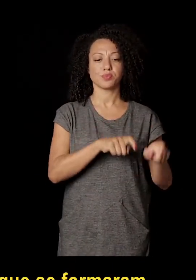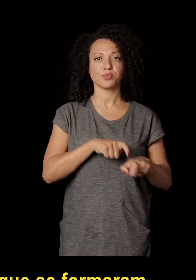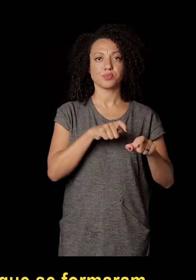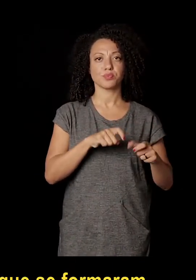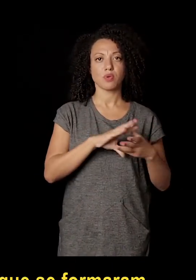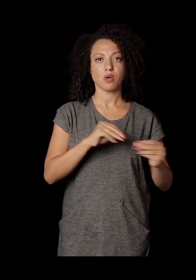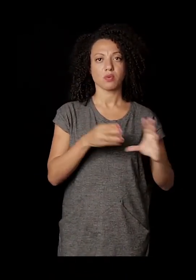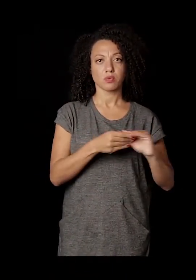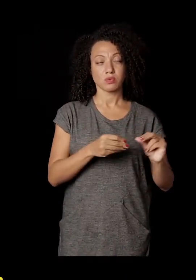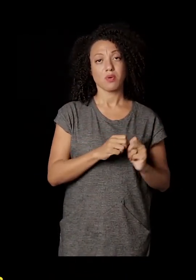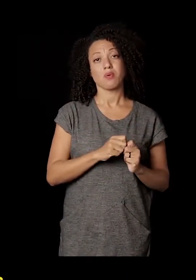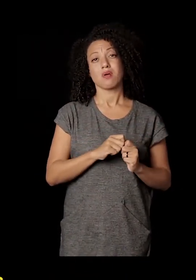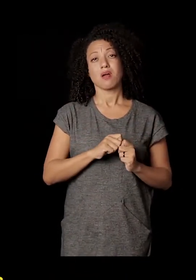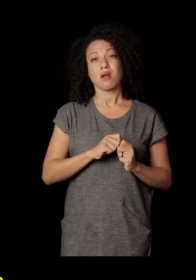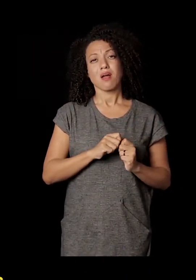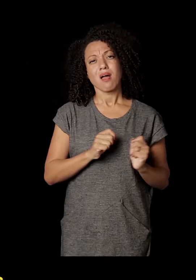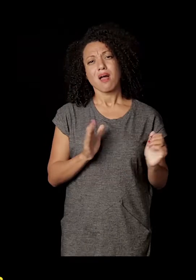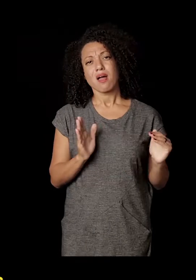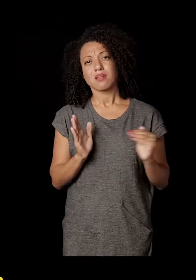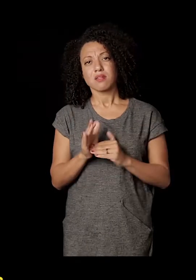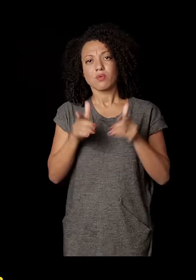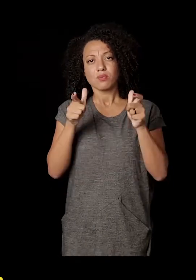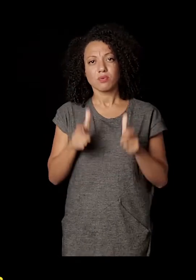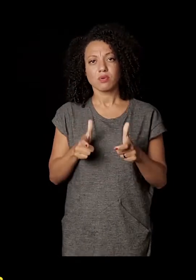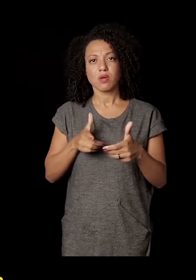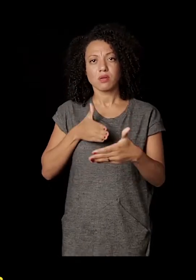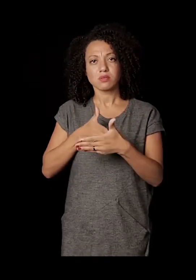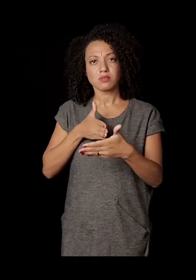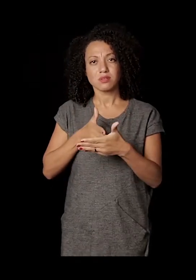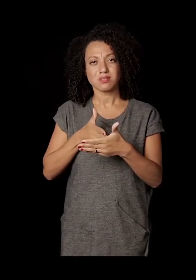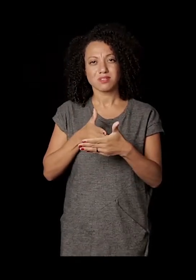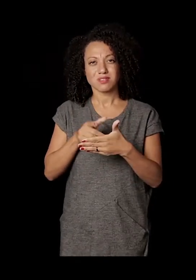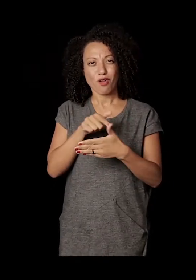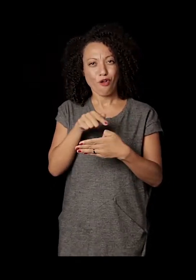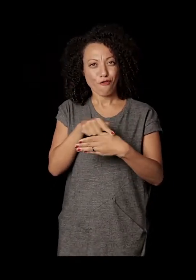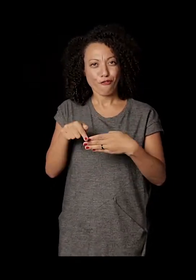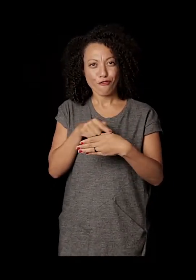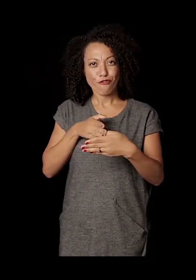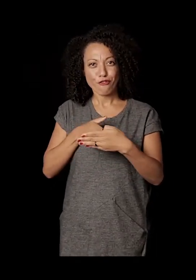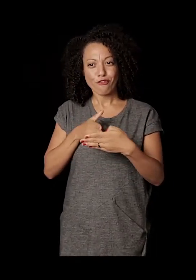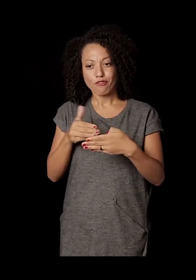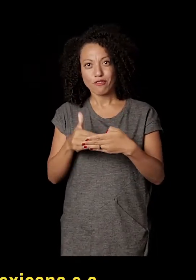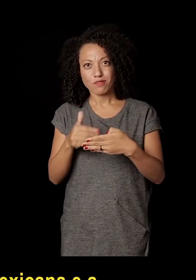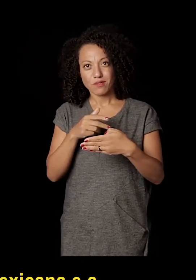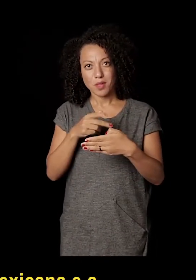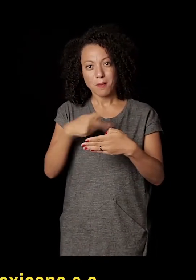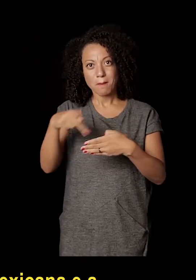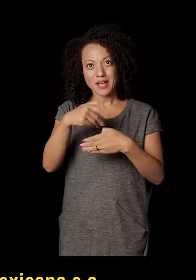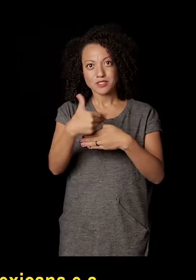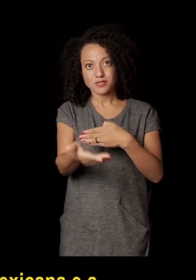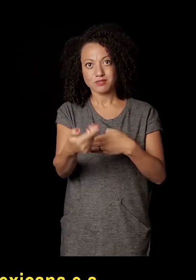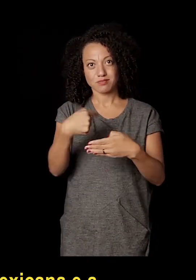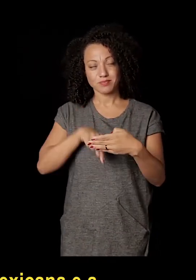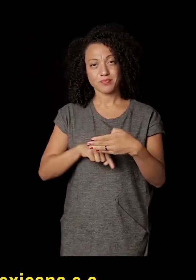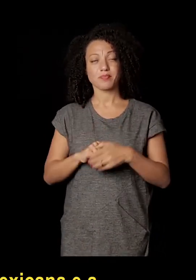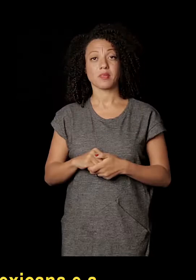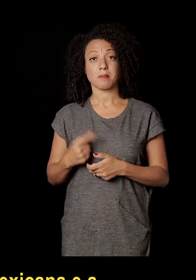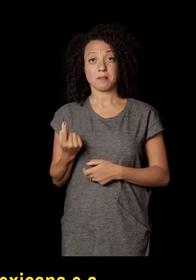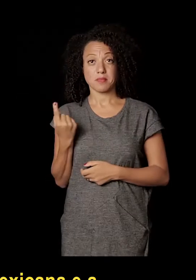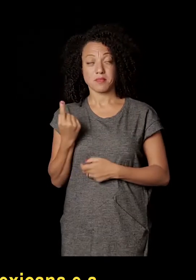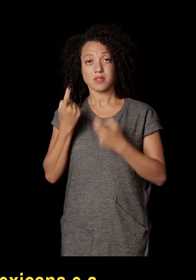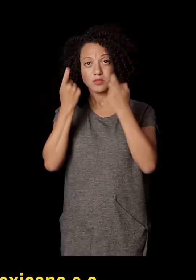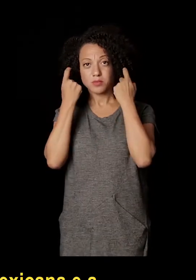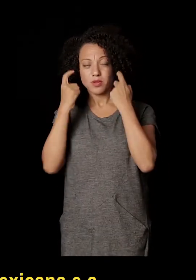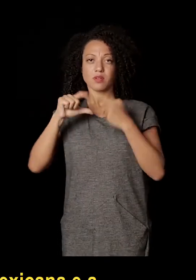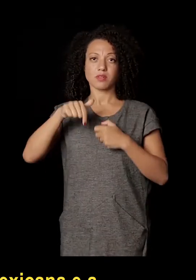cotton to the border areas of first Spanish, then Mexican,